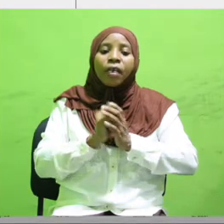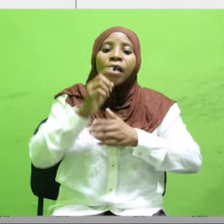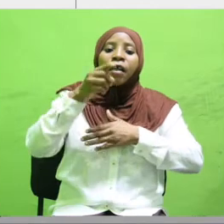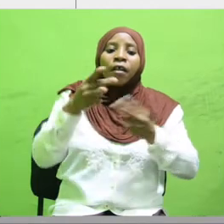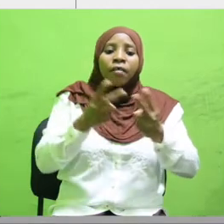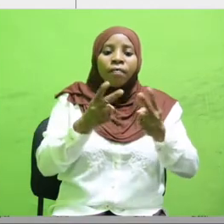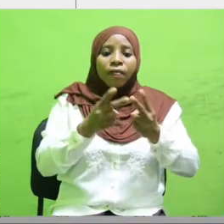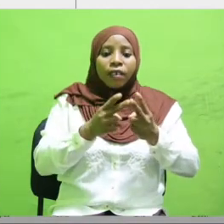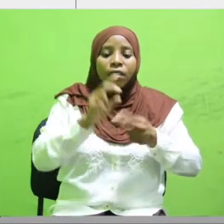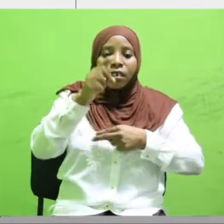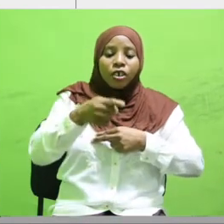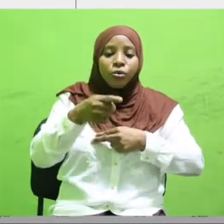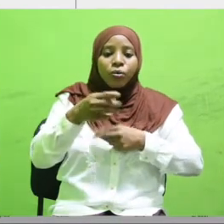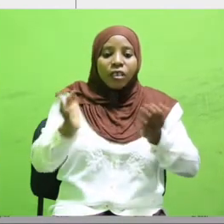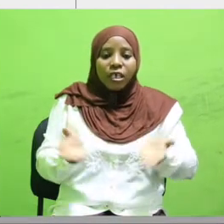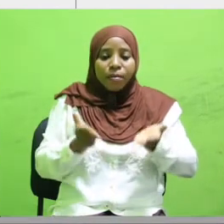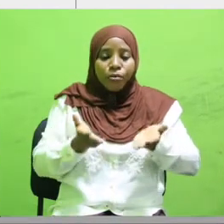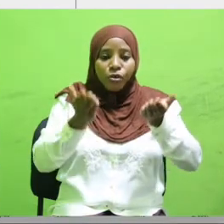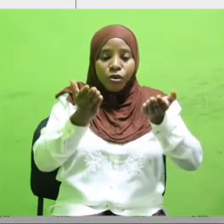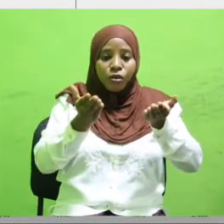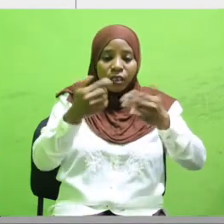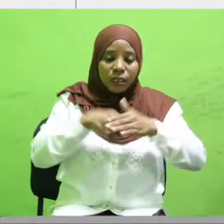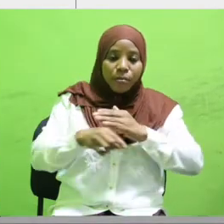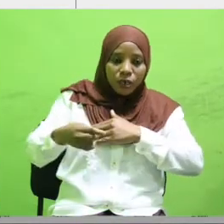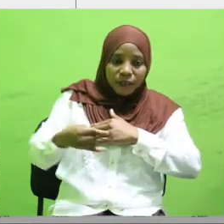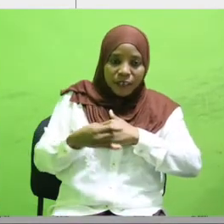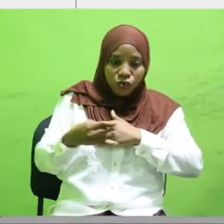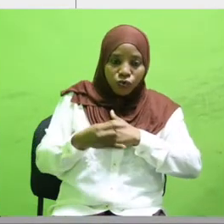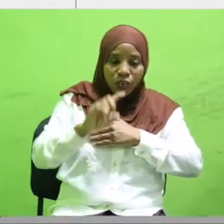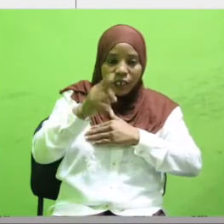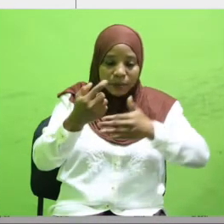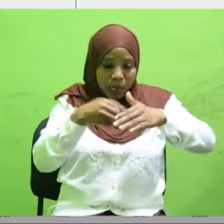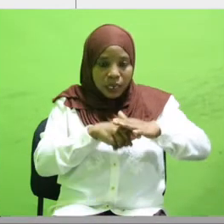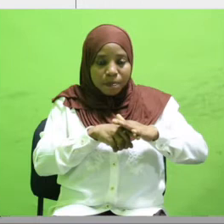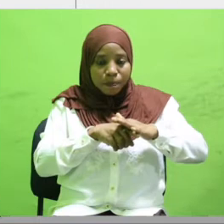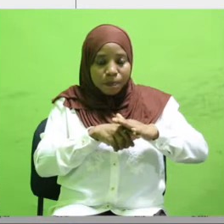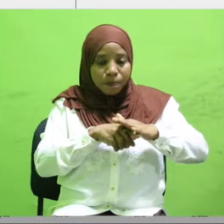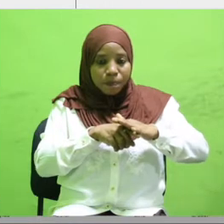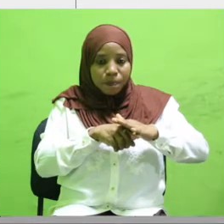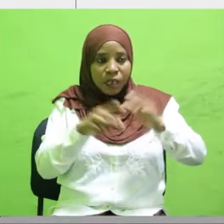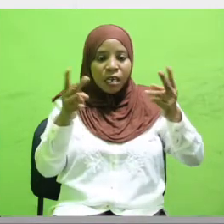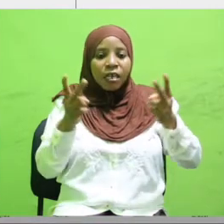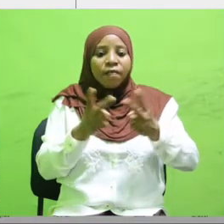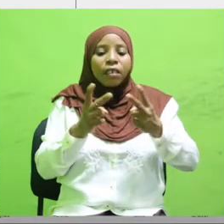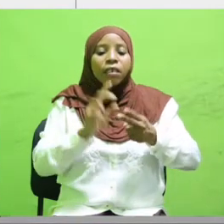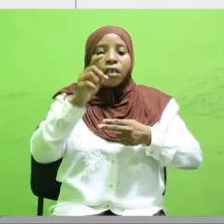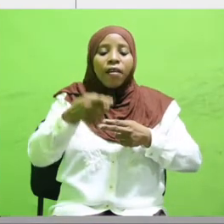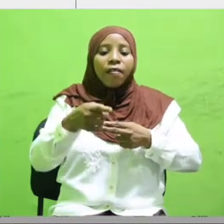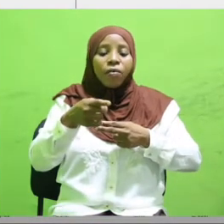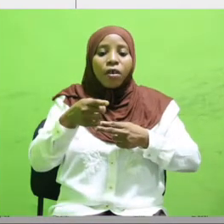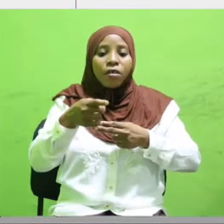they reproduce both sexually and asexually, and also they are sometimes saprophytic or parasitic.